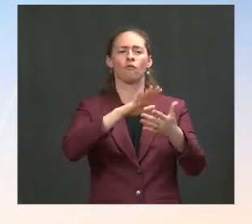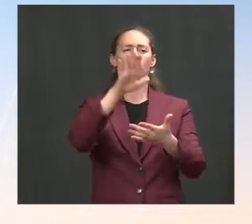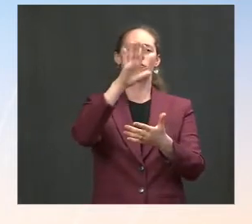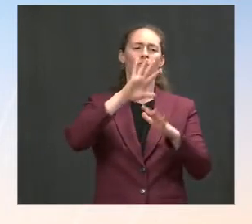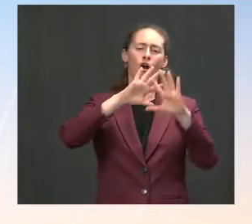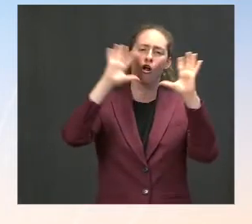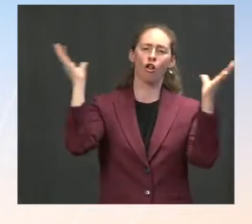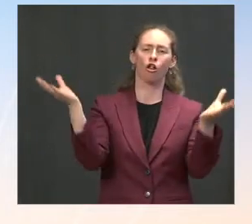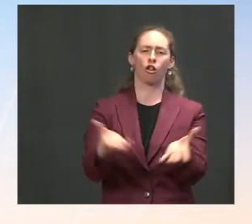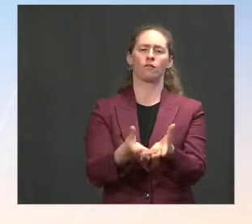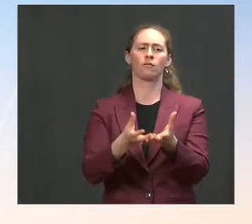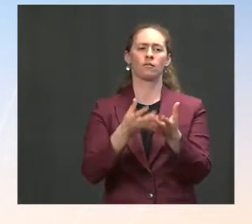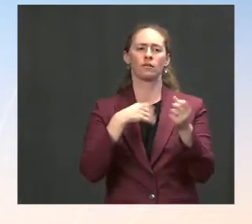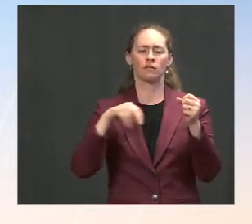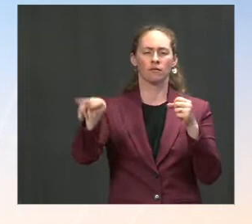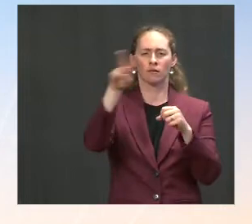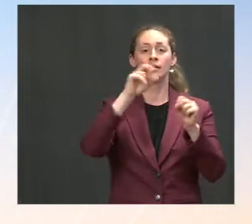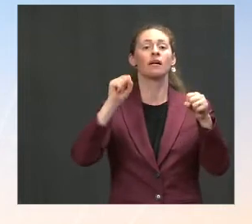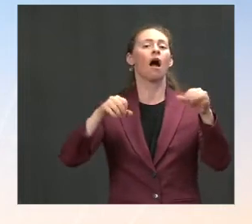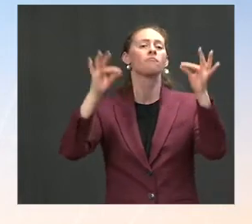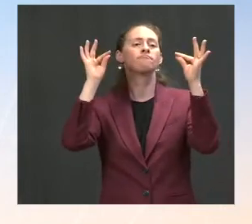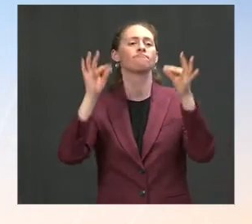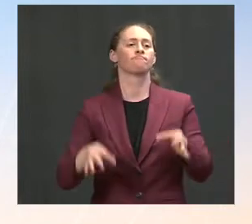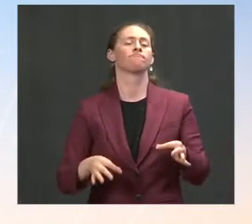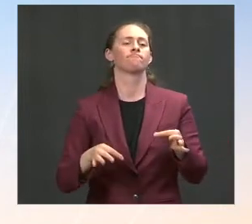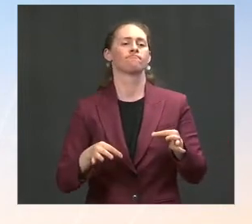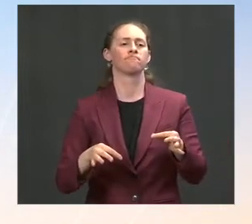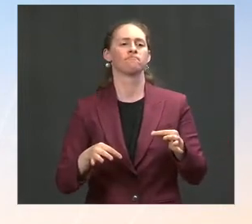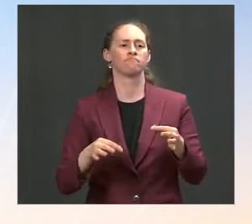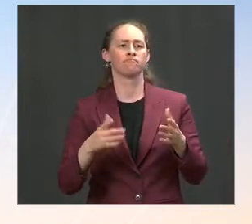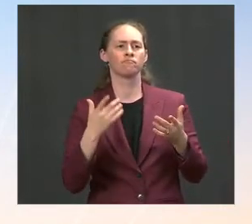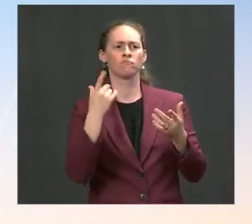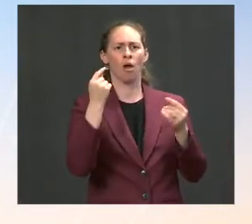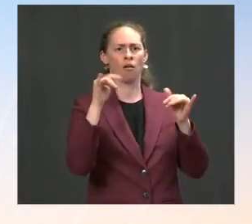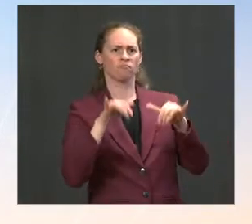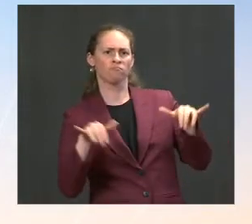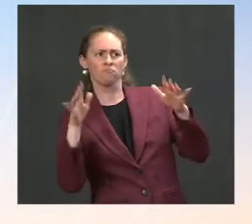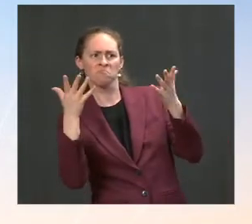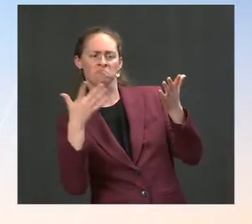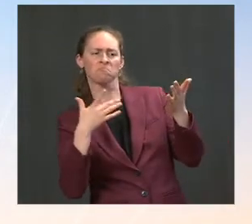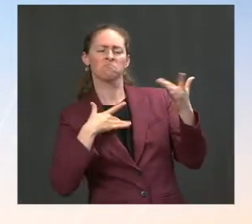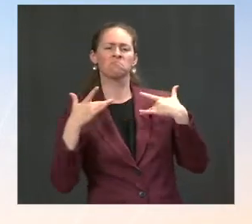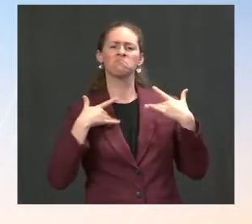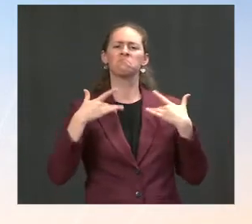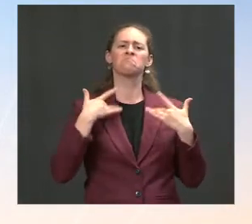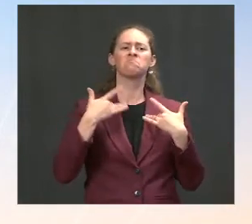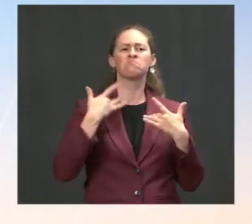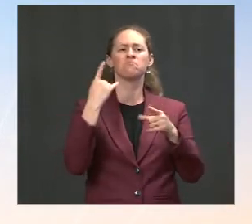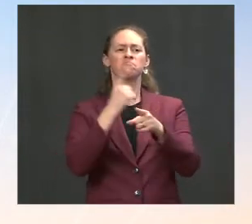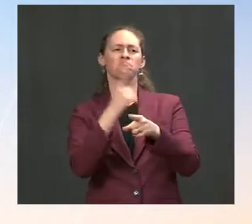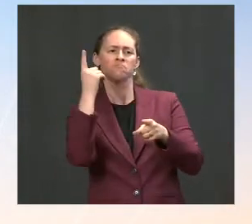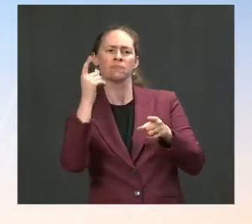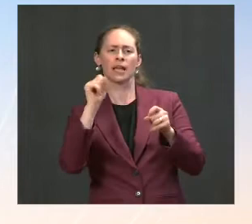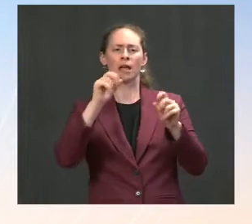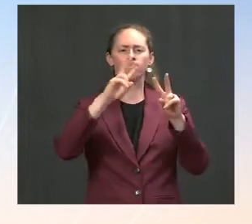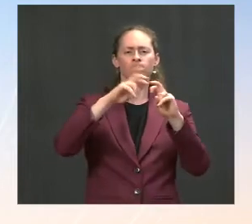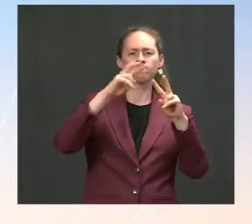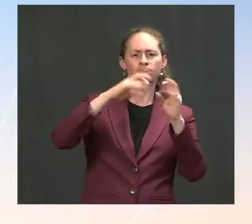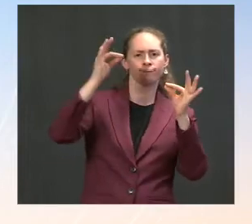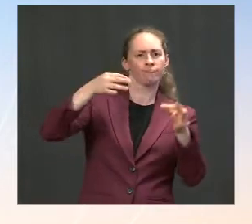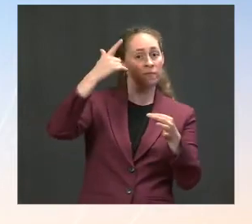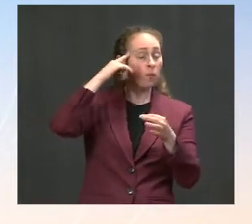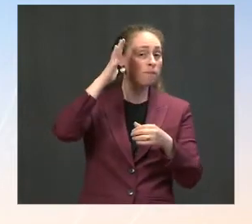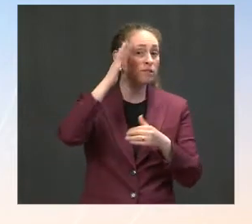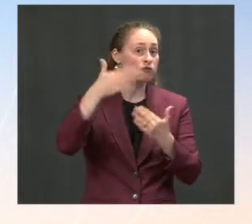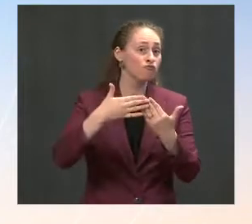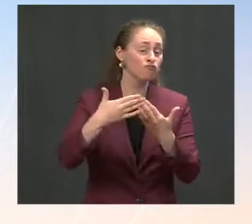So we really rely on their broad data and projections as we assess what the future looks like. Can I just follow up on Afghanistan as